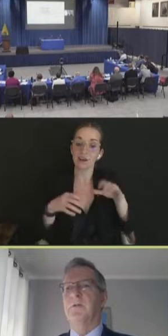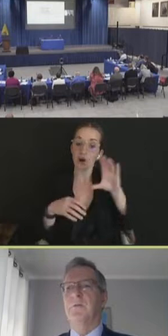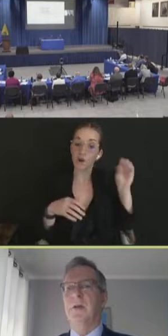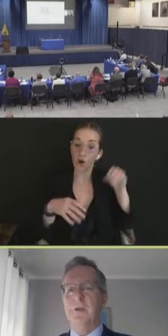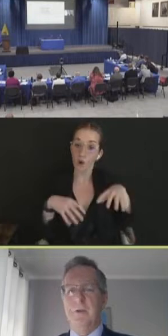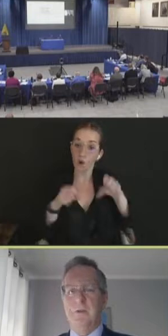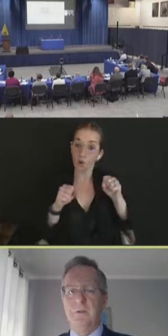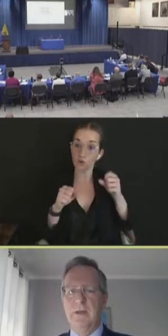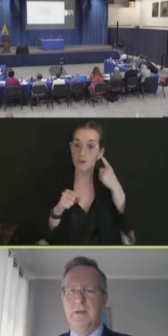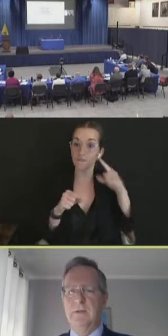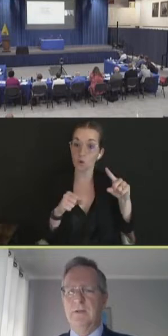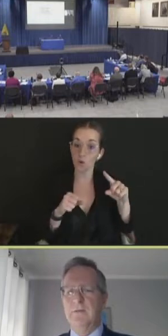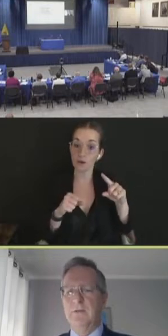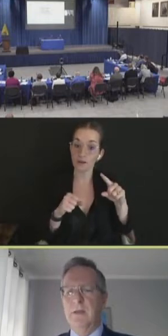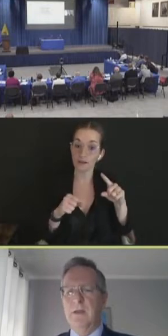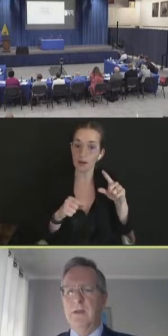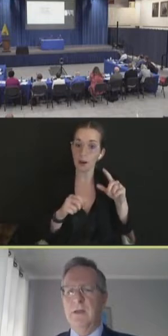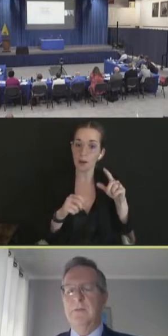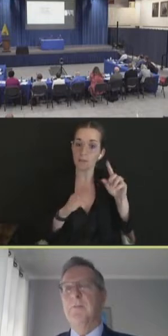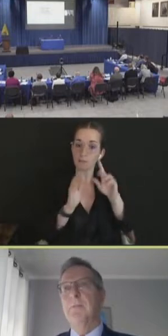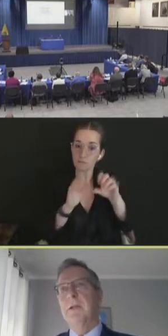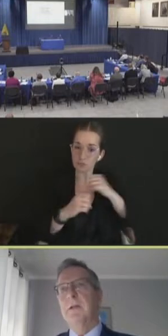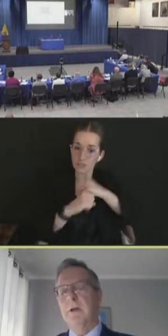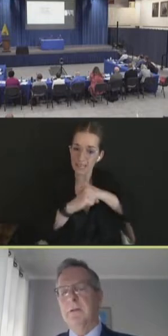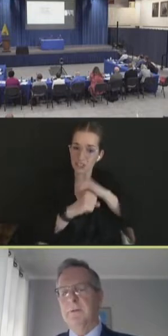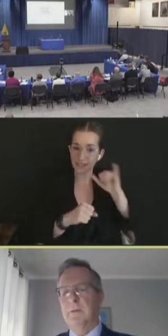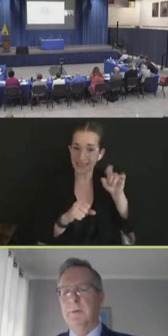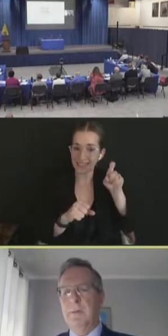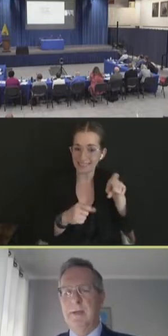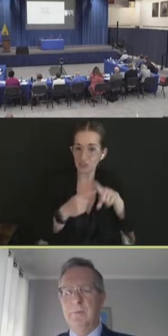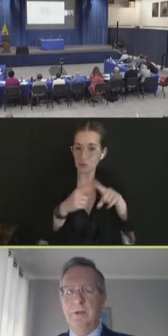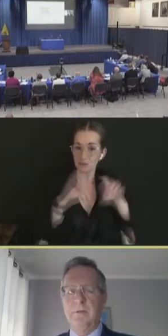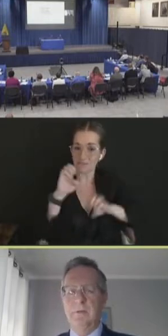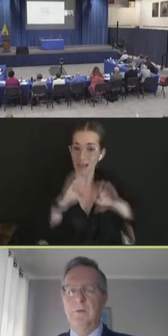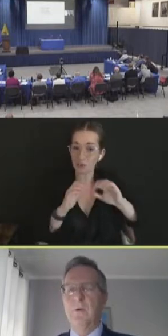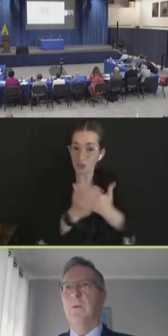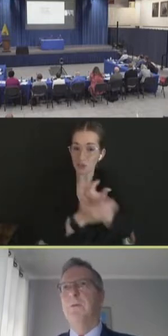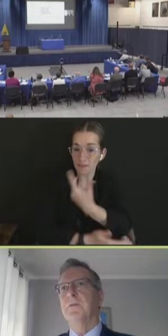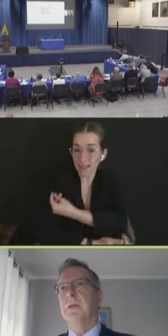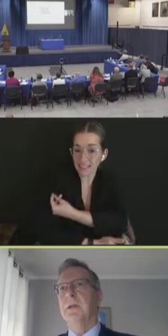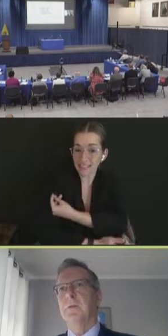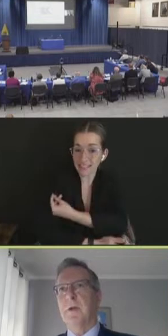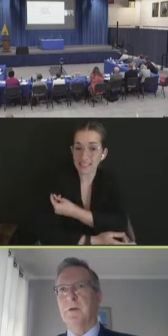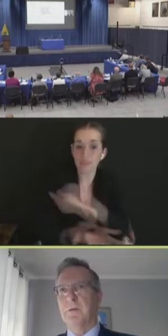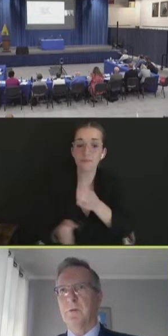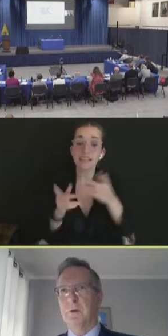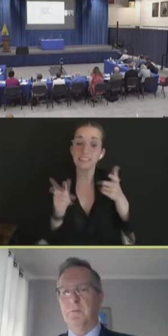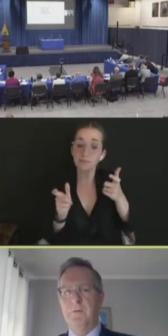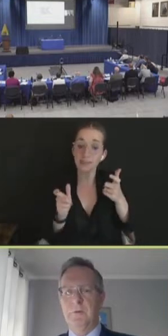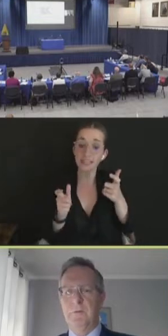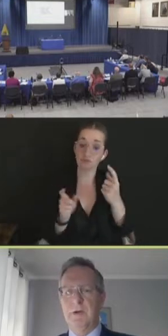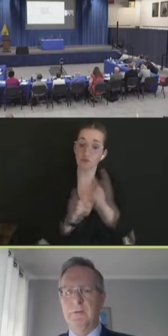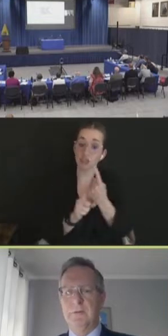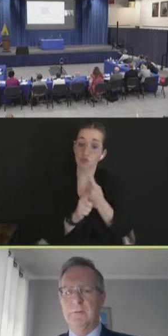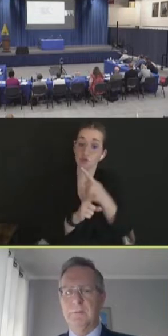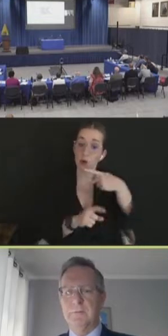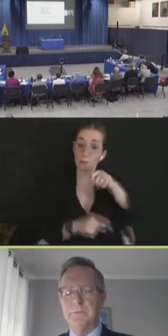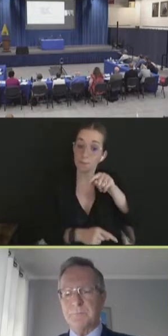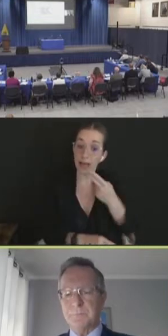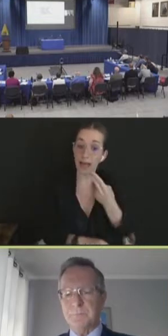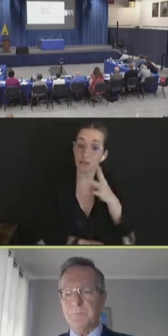necessary to evaluate new vaccines, in the speed of regulatory pathways, or in the speed of the regulatory review